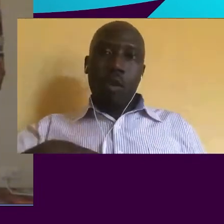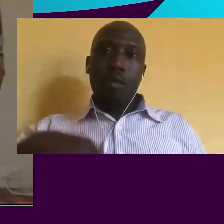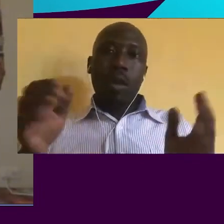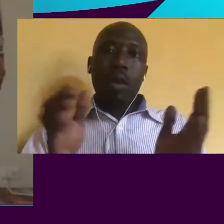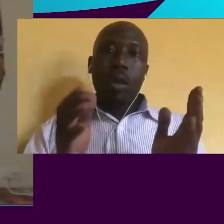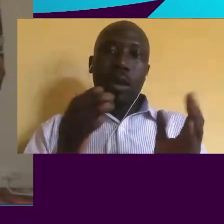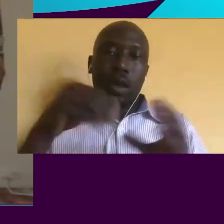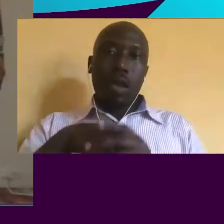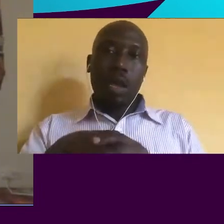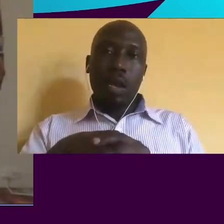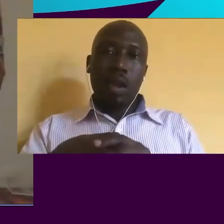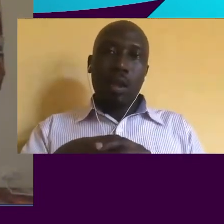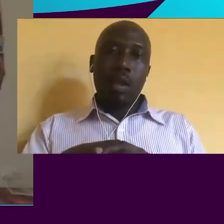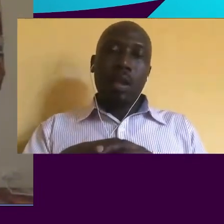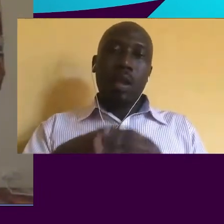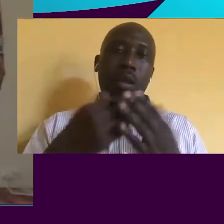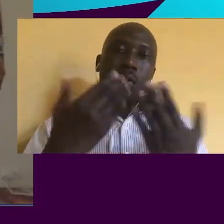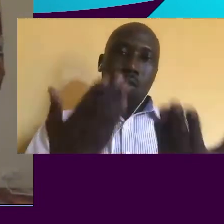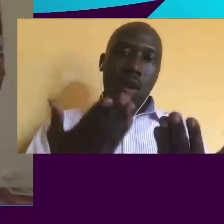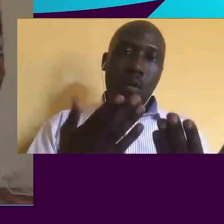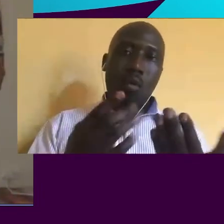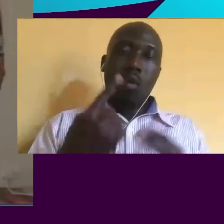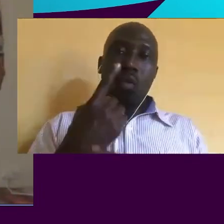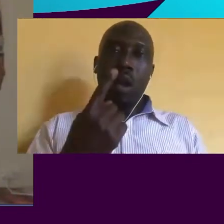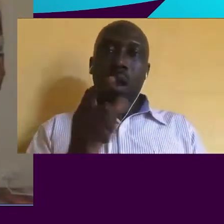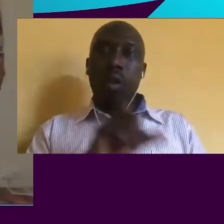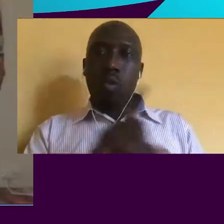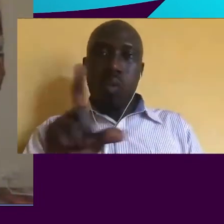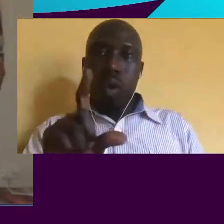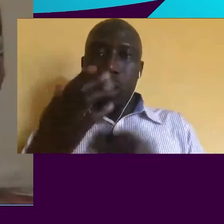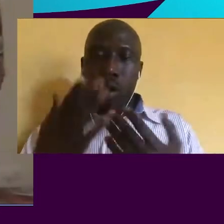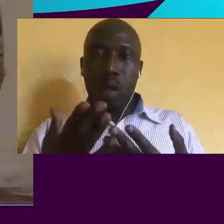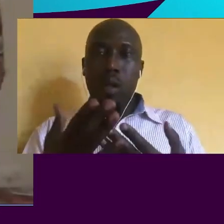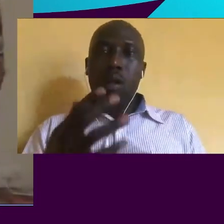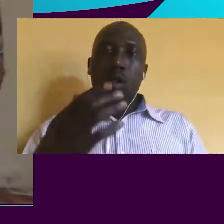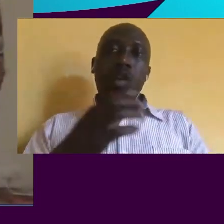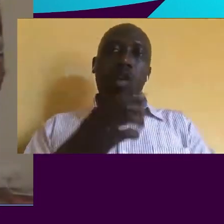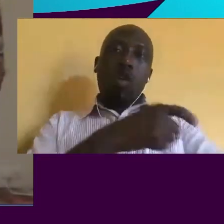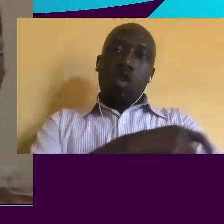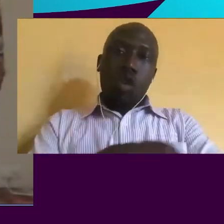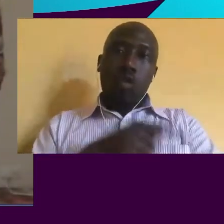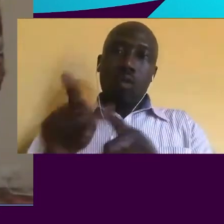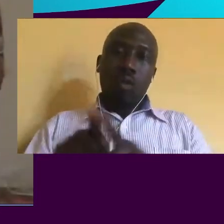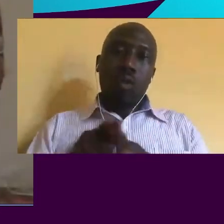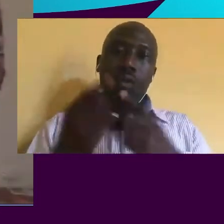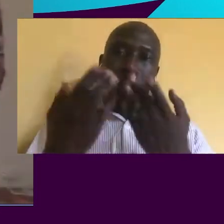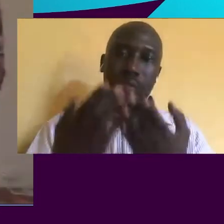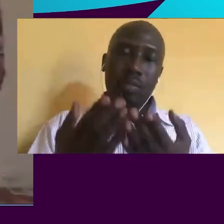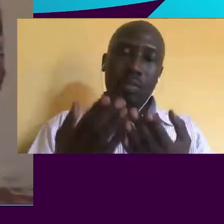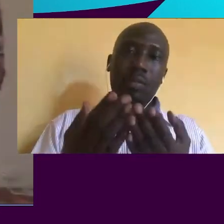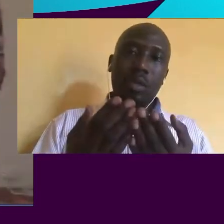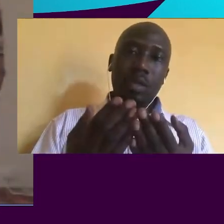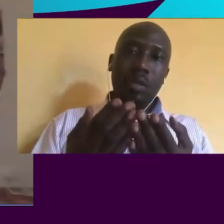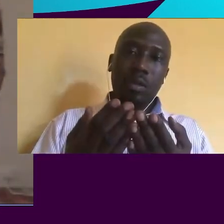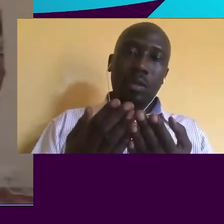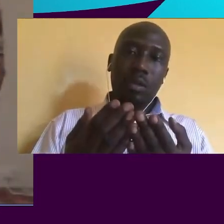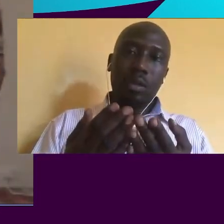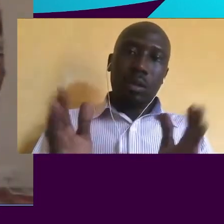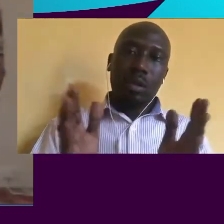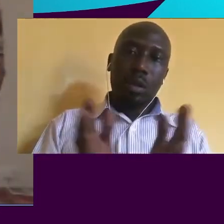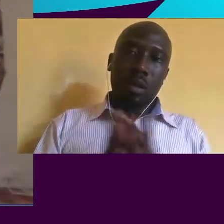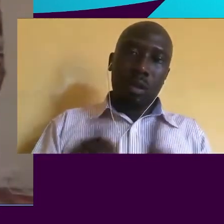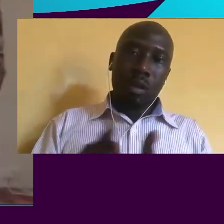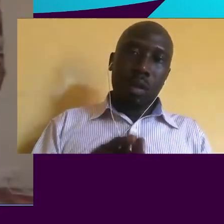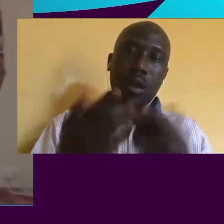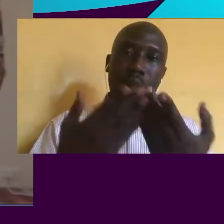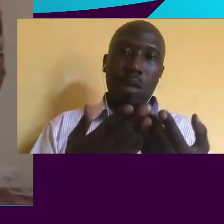we will have a 1 week long coaching workshop at the FUFA Technical Center in Njeru, and a residential camp